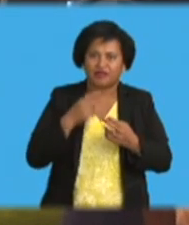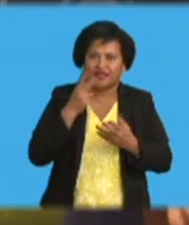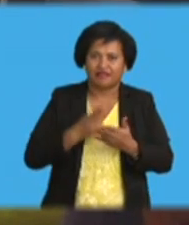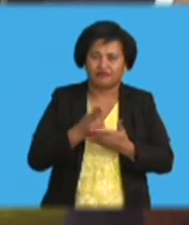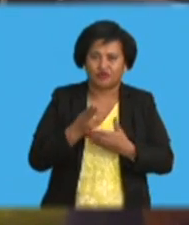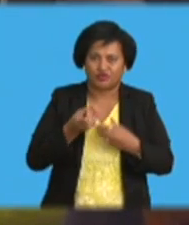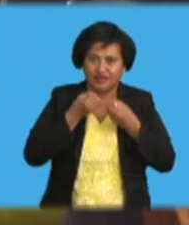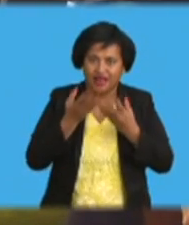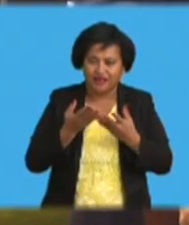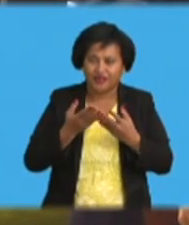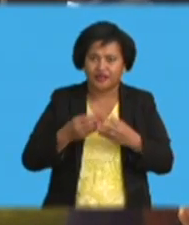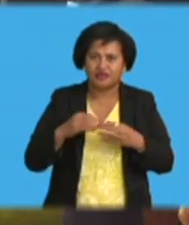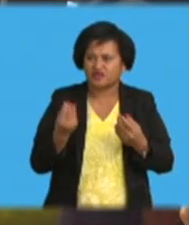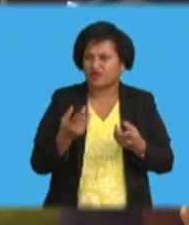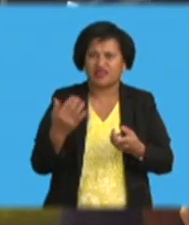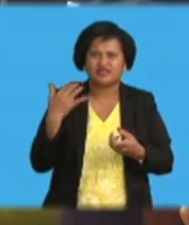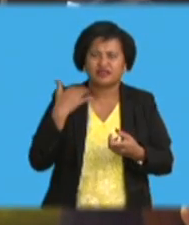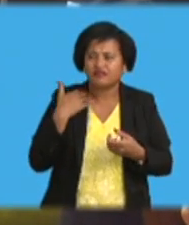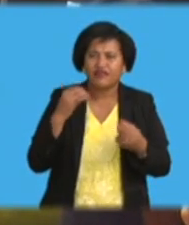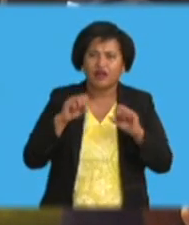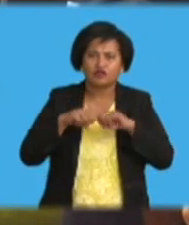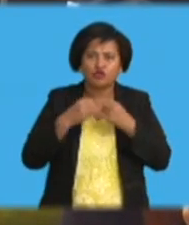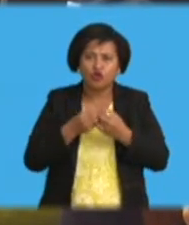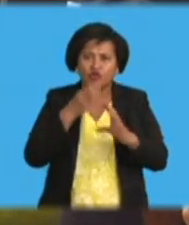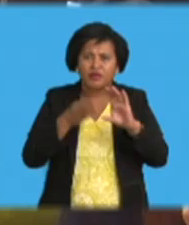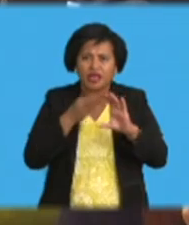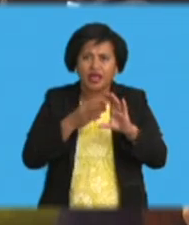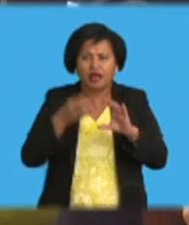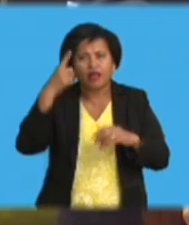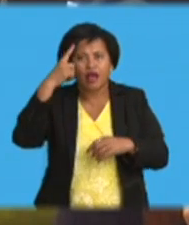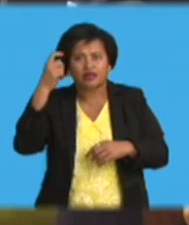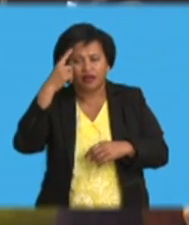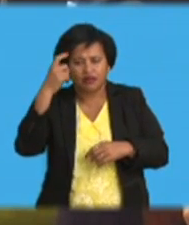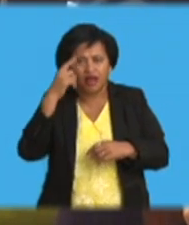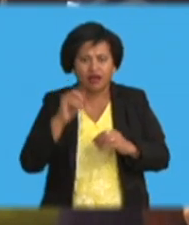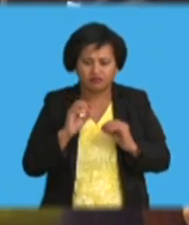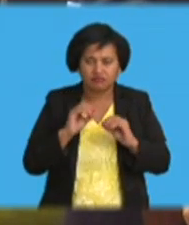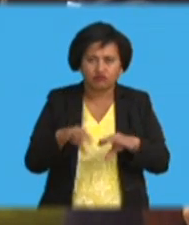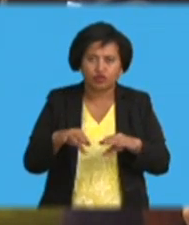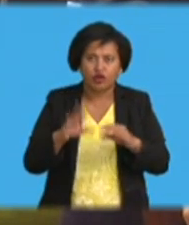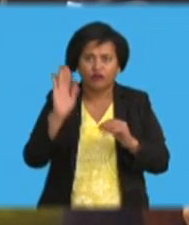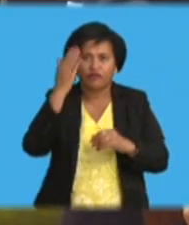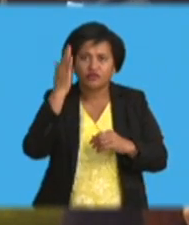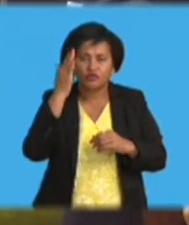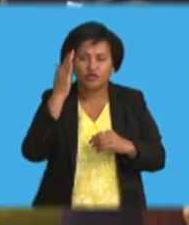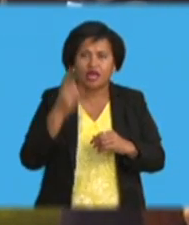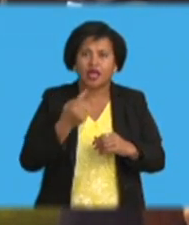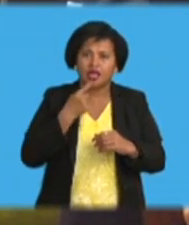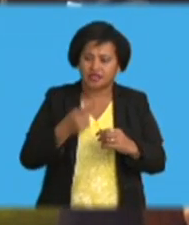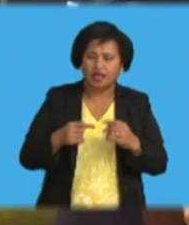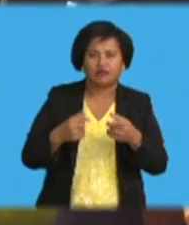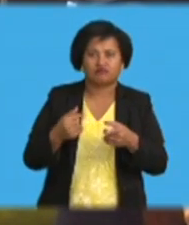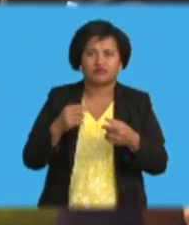push back against selfish and evil lies on social media about the death of their son. They didn't ask to be put in that position, but